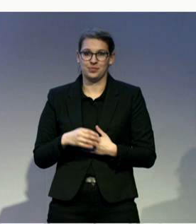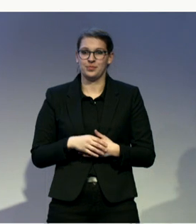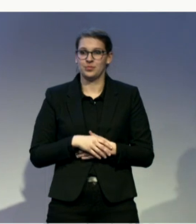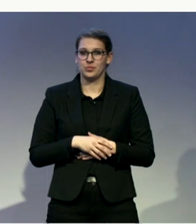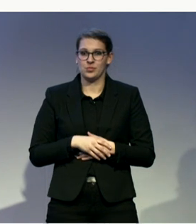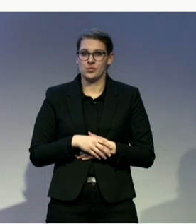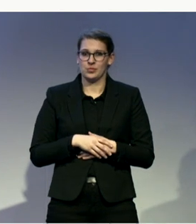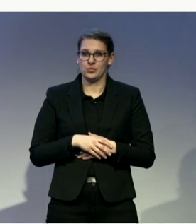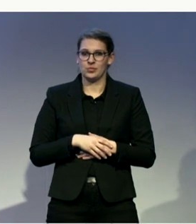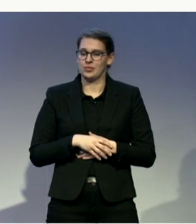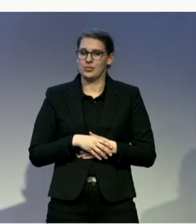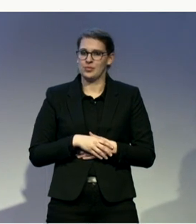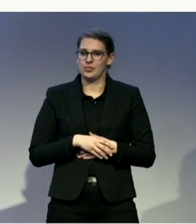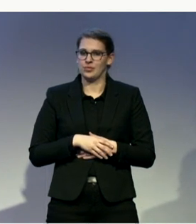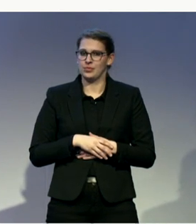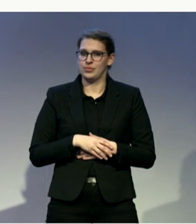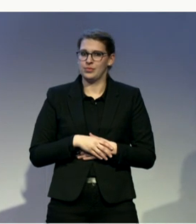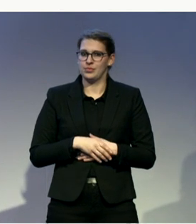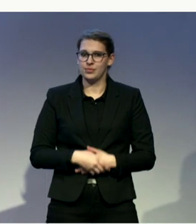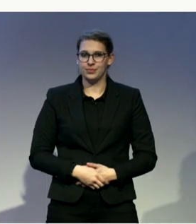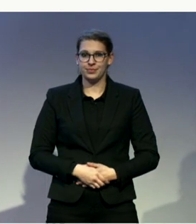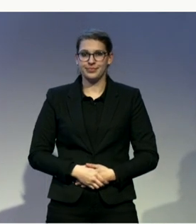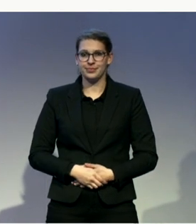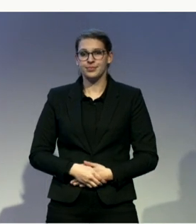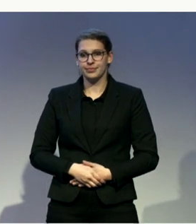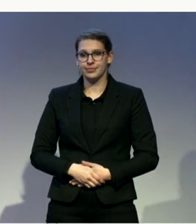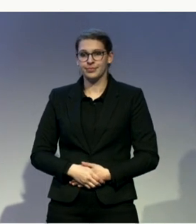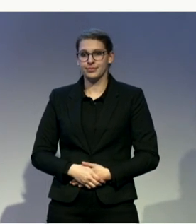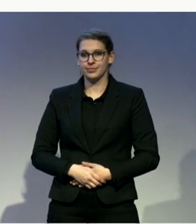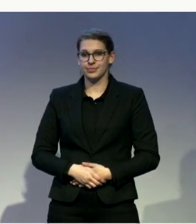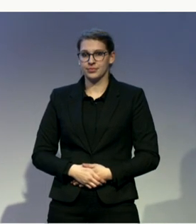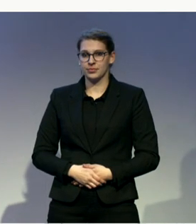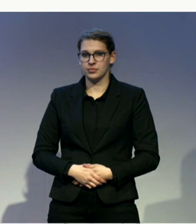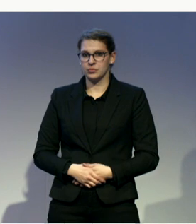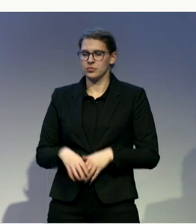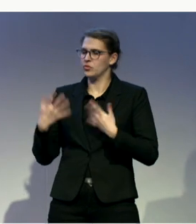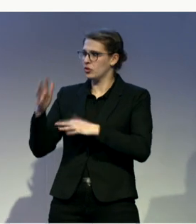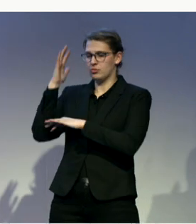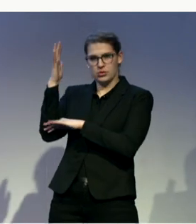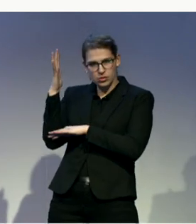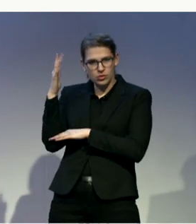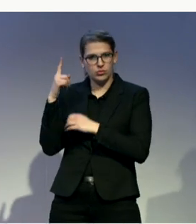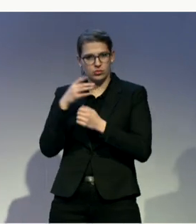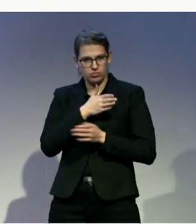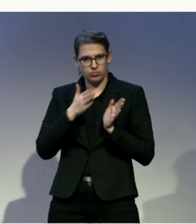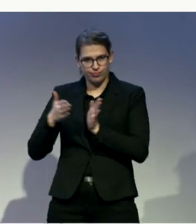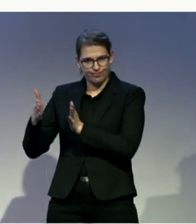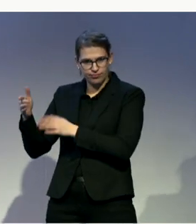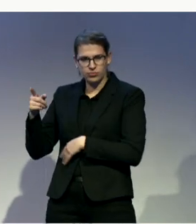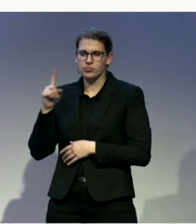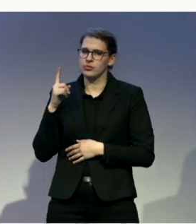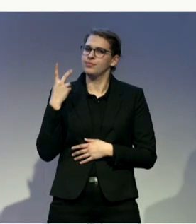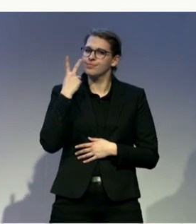course, so I can see from your presentations, there is the issue of the availability of housing as such,